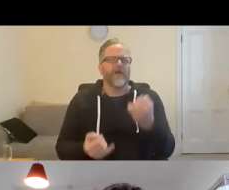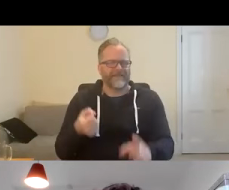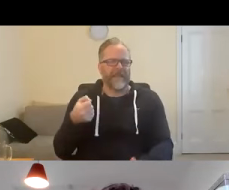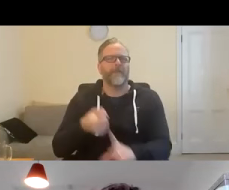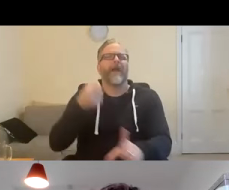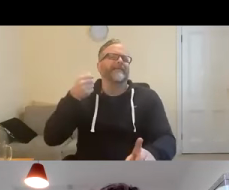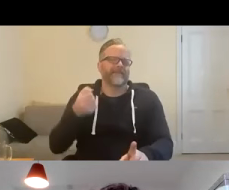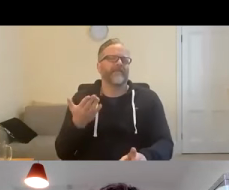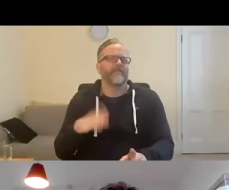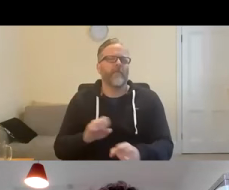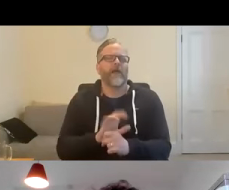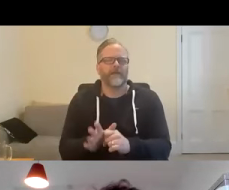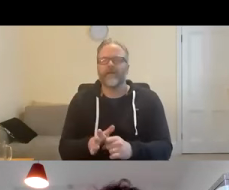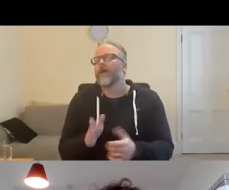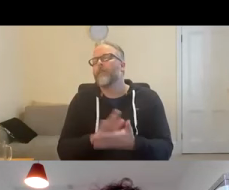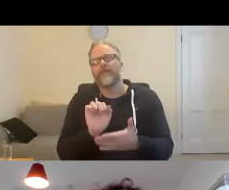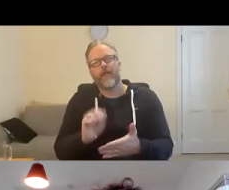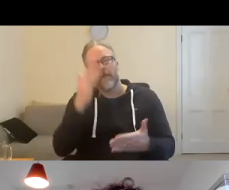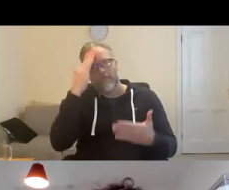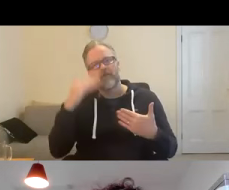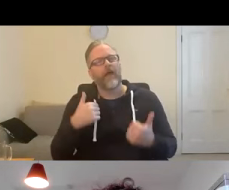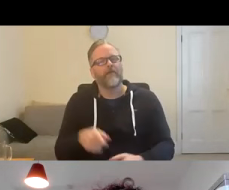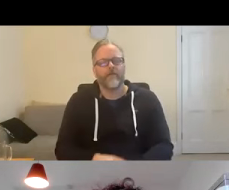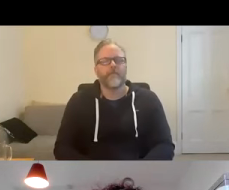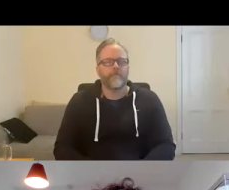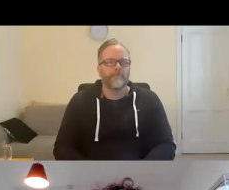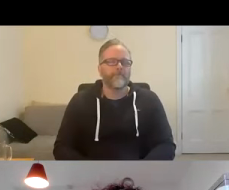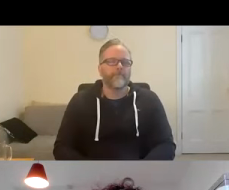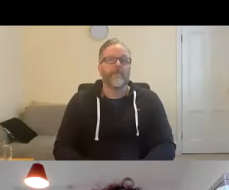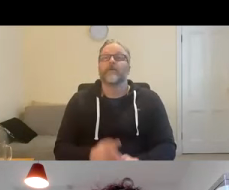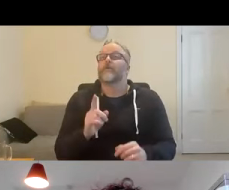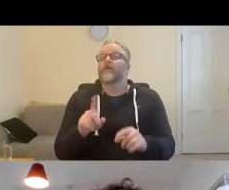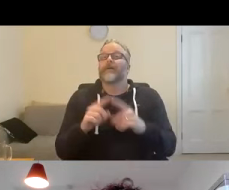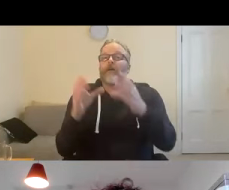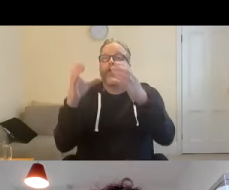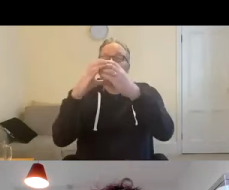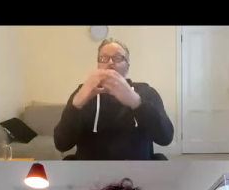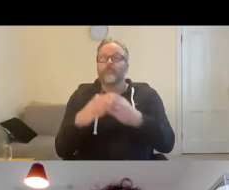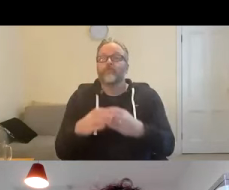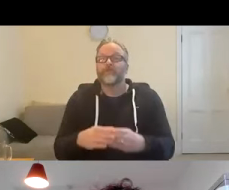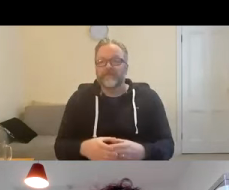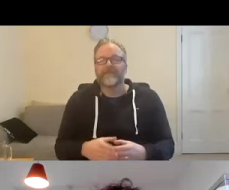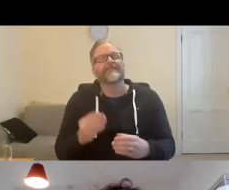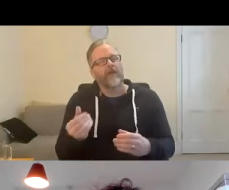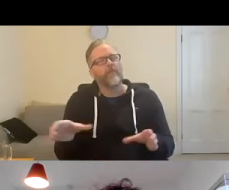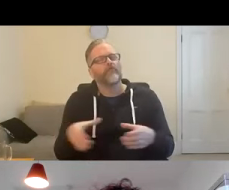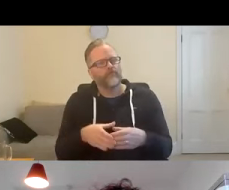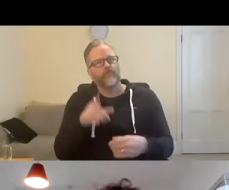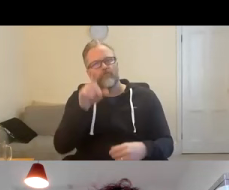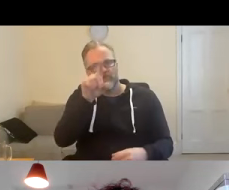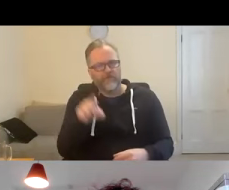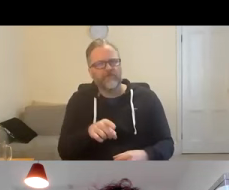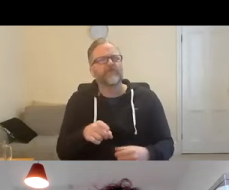by the pandemic in terms of their mental health. So the groups that I've listed here are some of those groups who have shown to